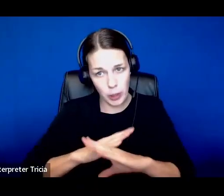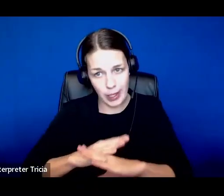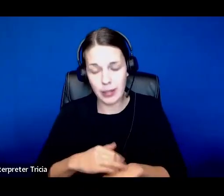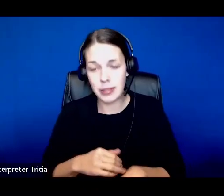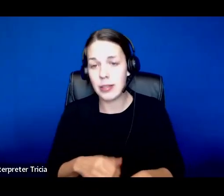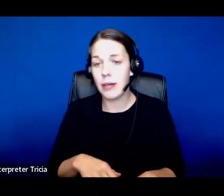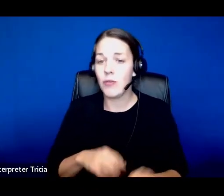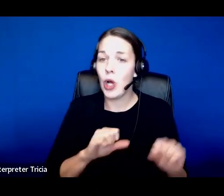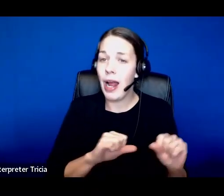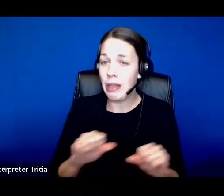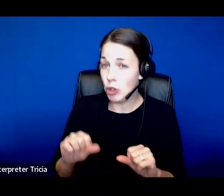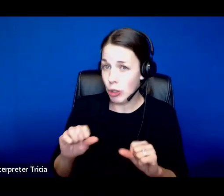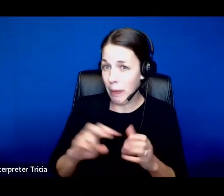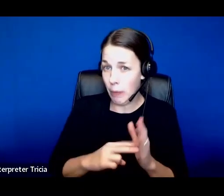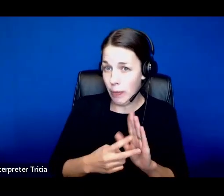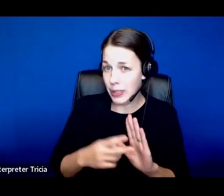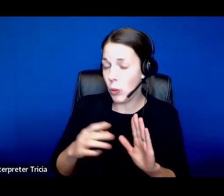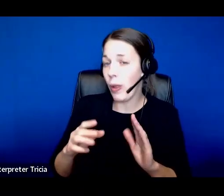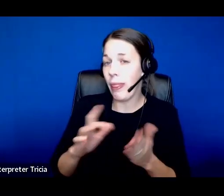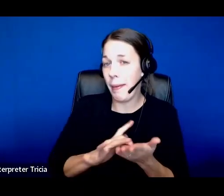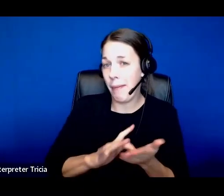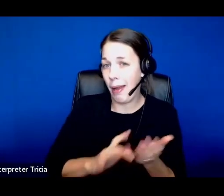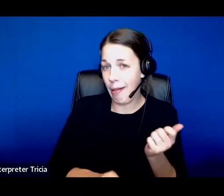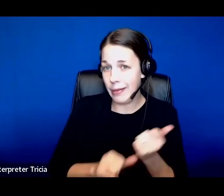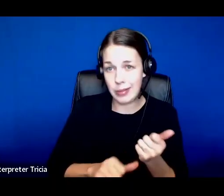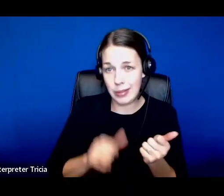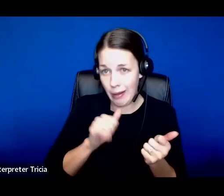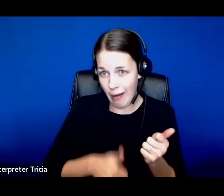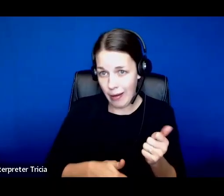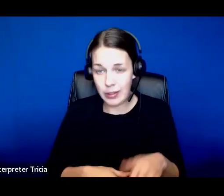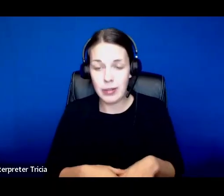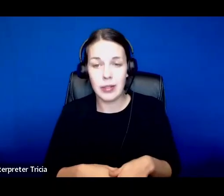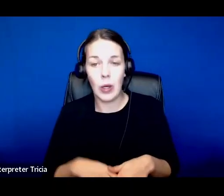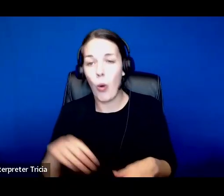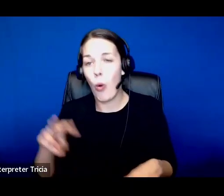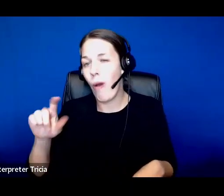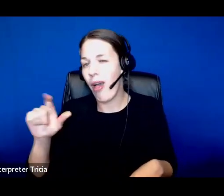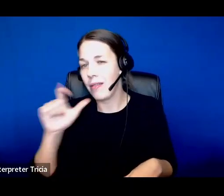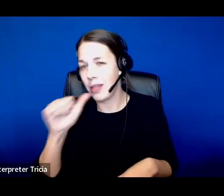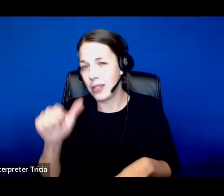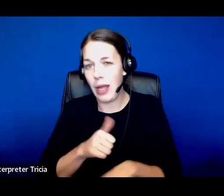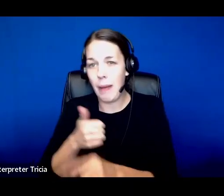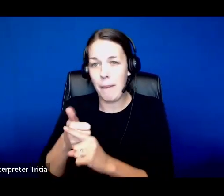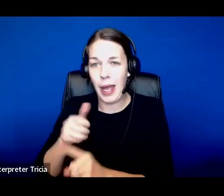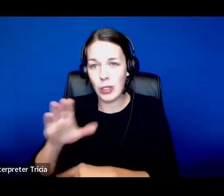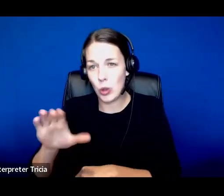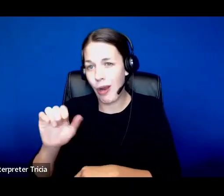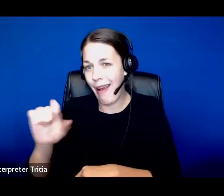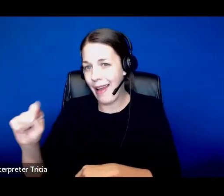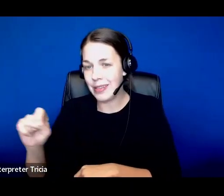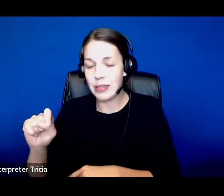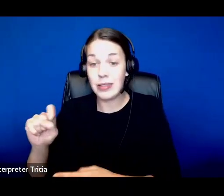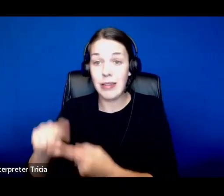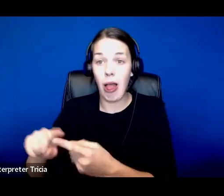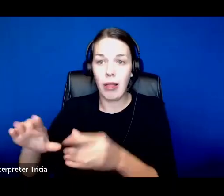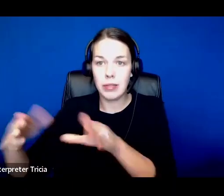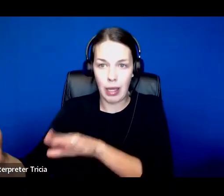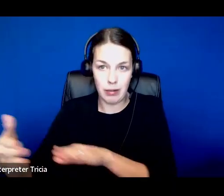eligibility purposes because a will doesn't affect any of your assets until you've passed away.